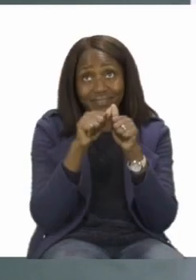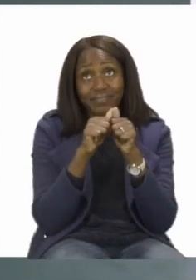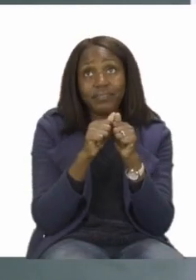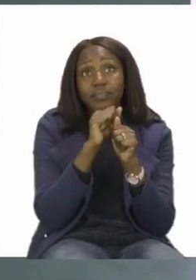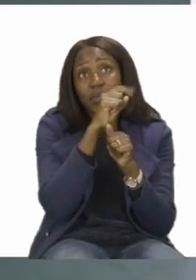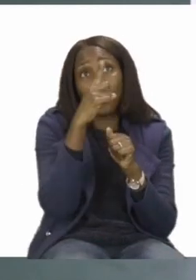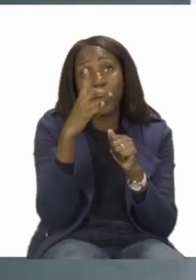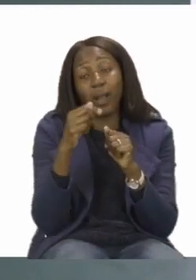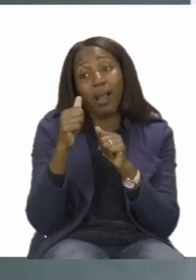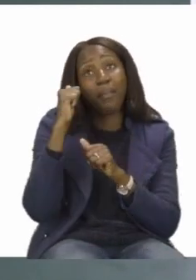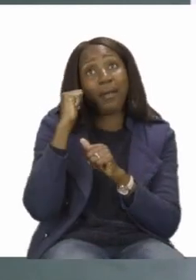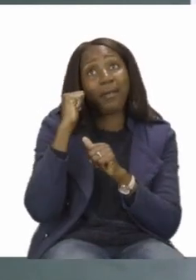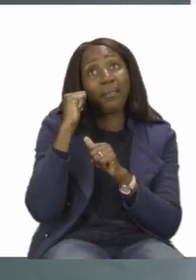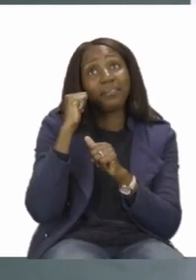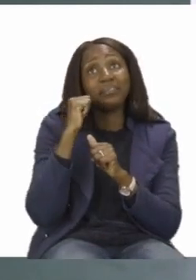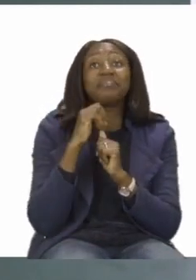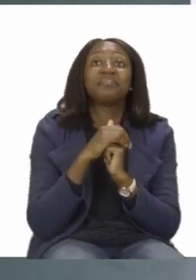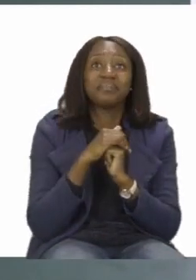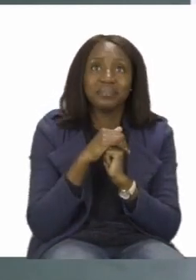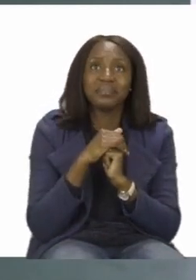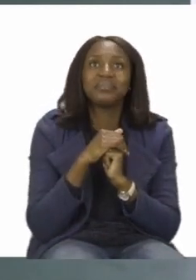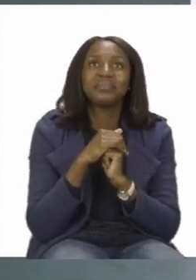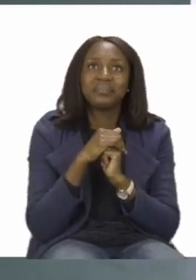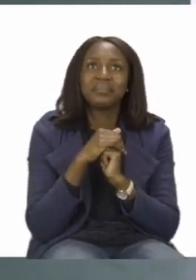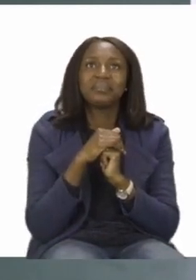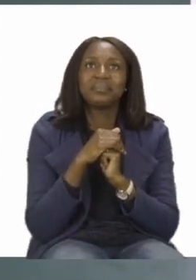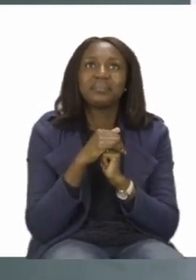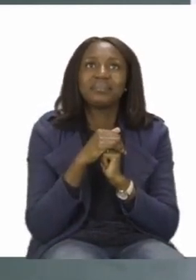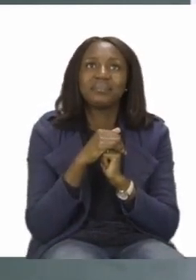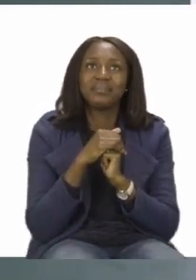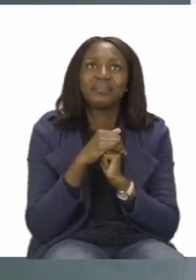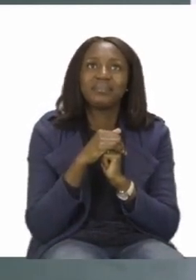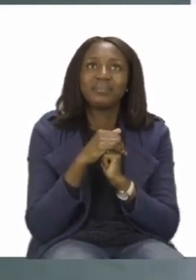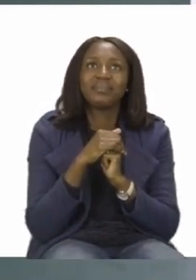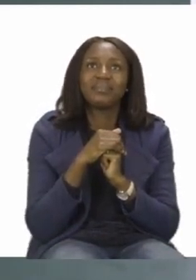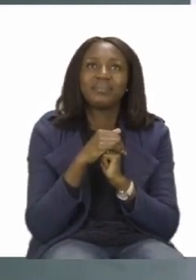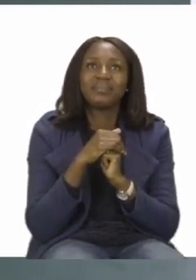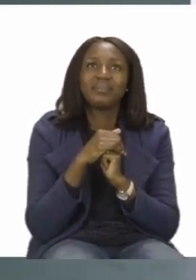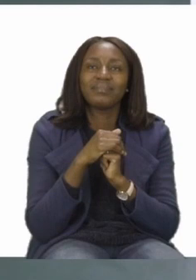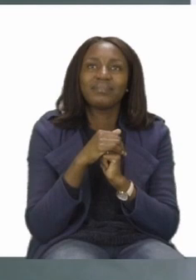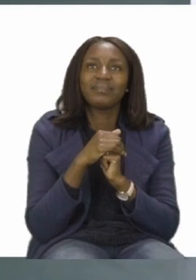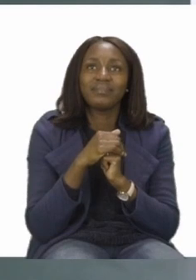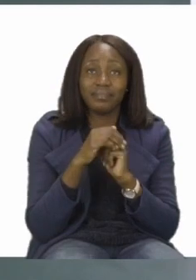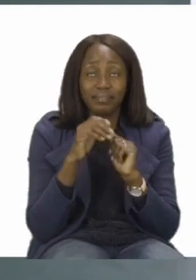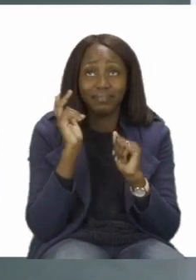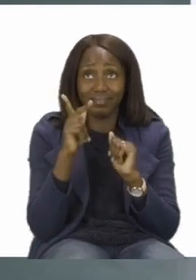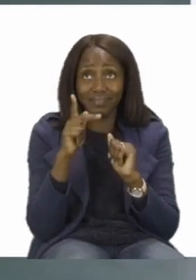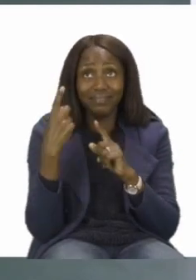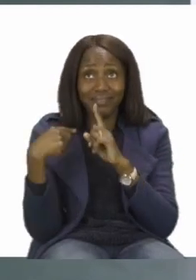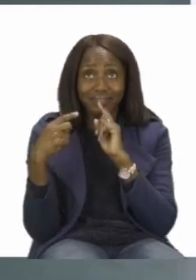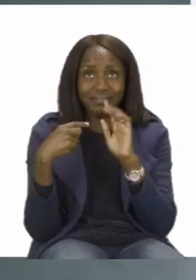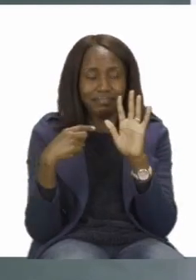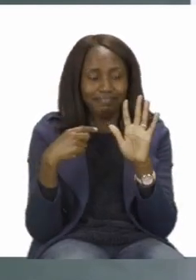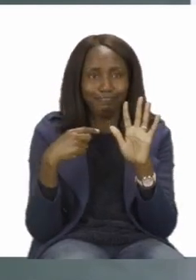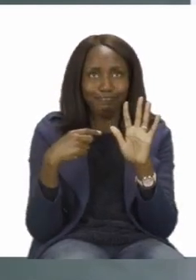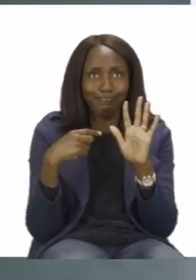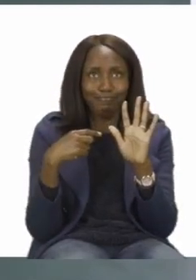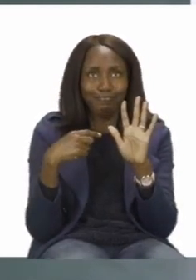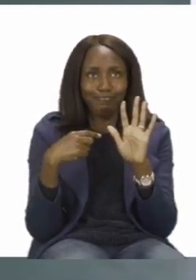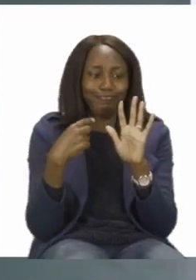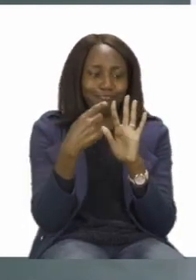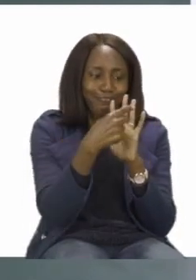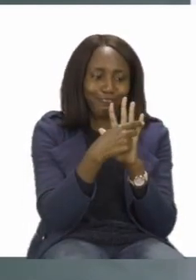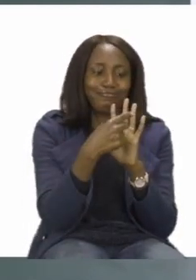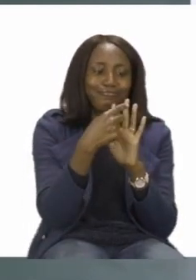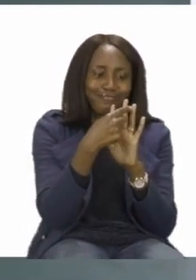counting backwards. So if we try again, this time, making sure that we have the correct answer, I'm sure you will